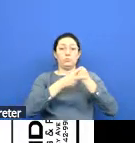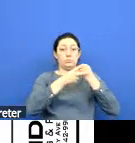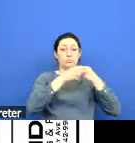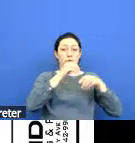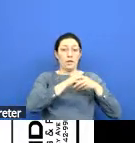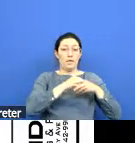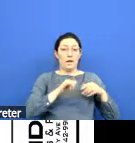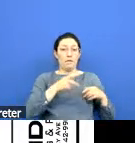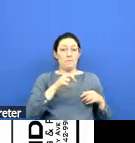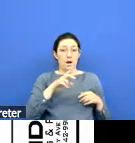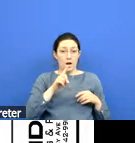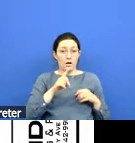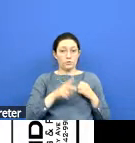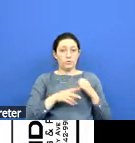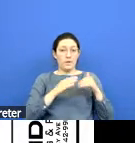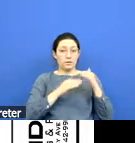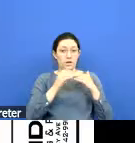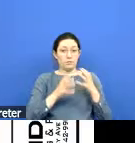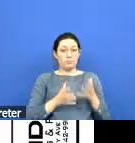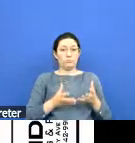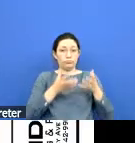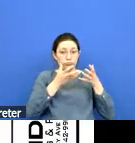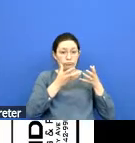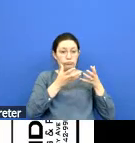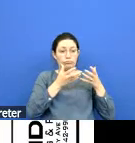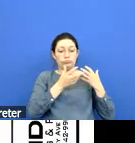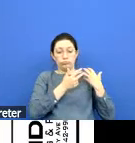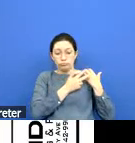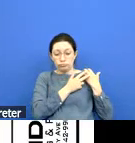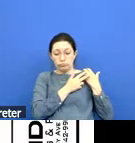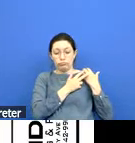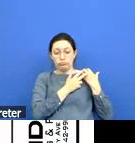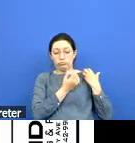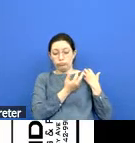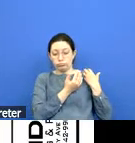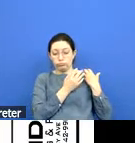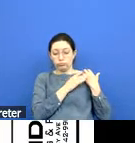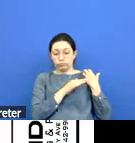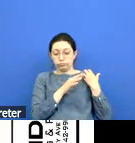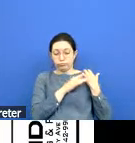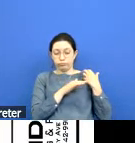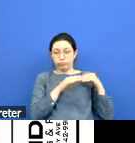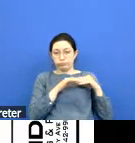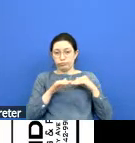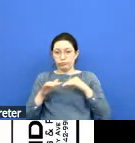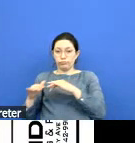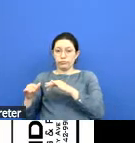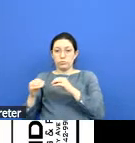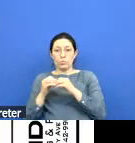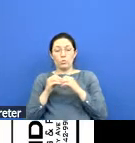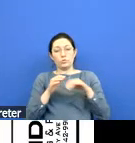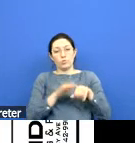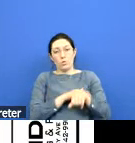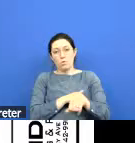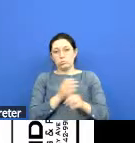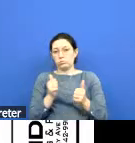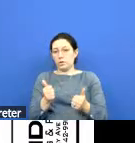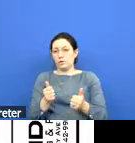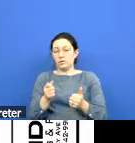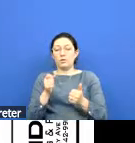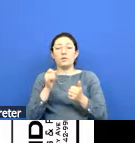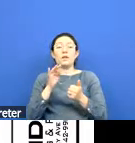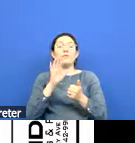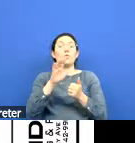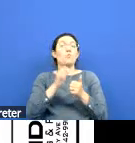it builds up and it holds back and it slows down the rate at which it goes downstream, great. If the problem that you're having today is because it comes out in